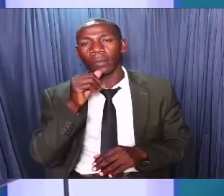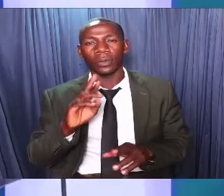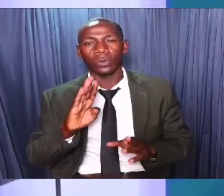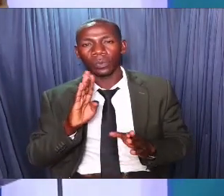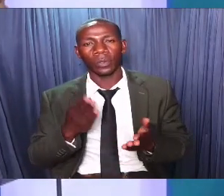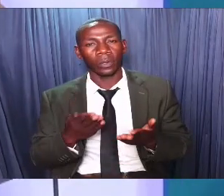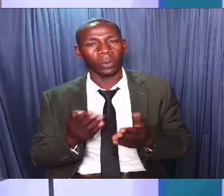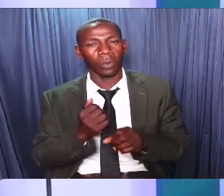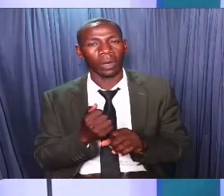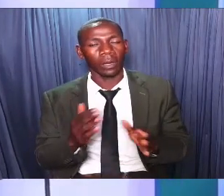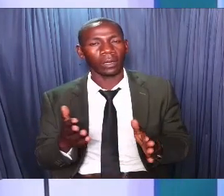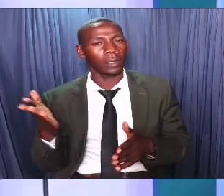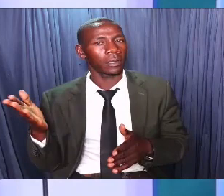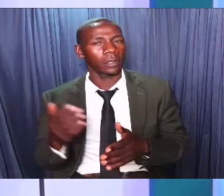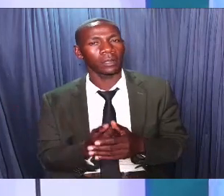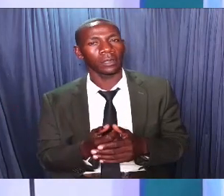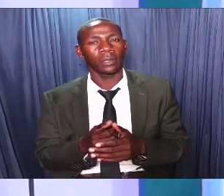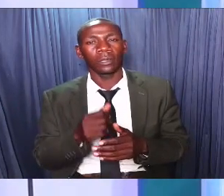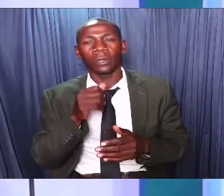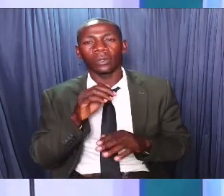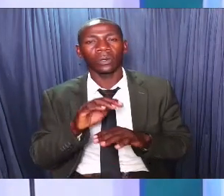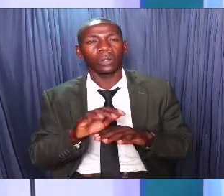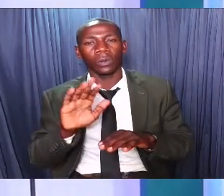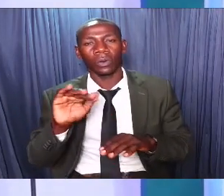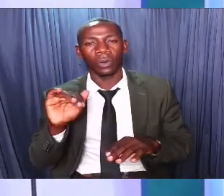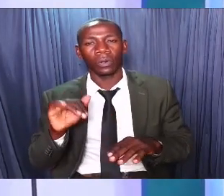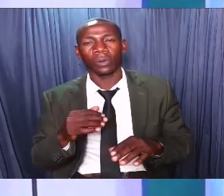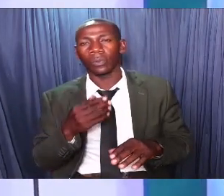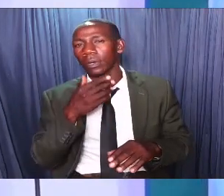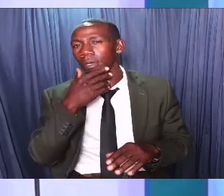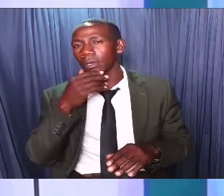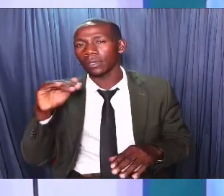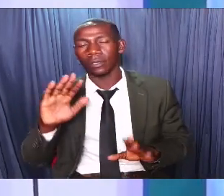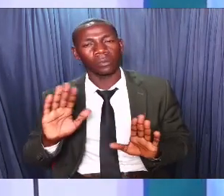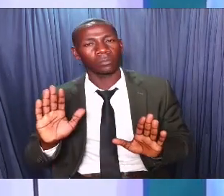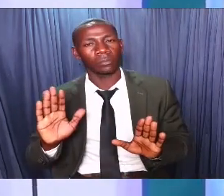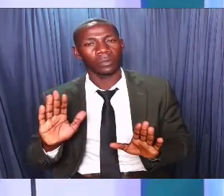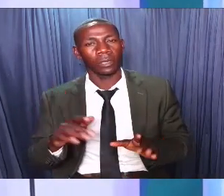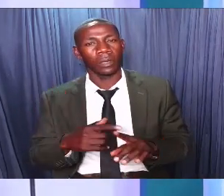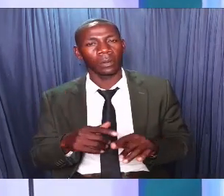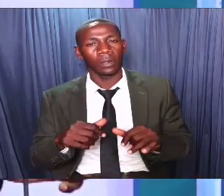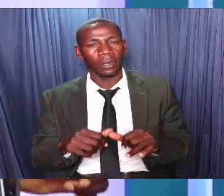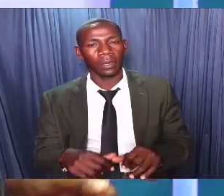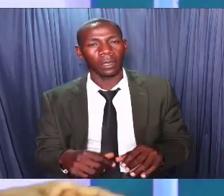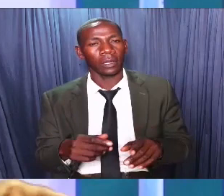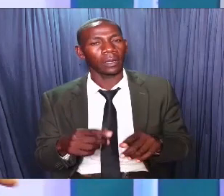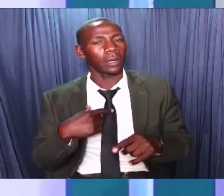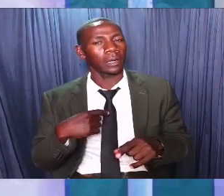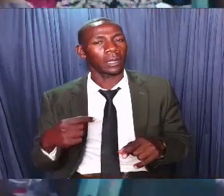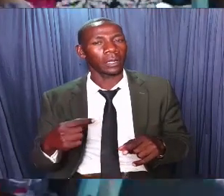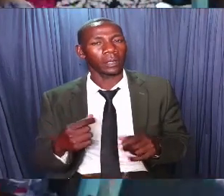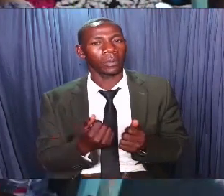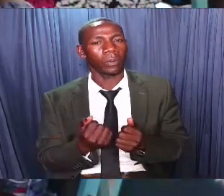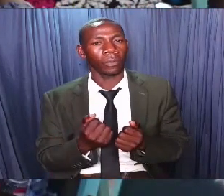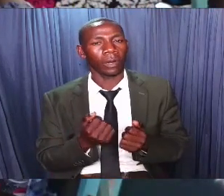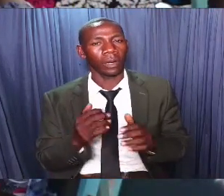mtumwa. I'm ready to live as a servant. Sina haja aniite mwana. I don't need him to be calling me a son anymore. Lakini nikae kama watumwa. But let me just live as a servant.